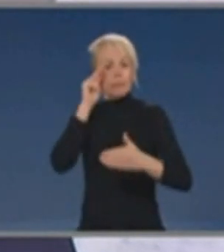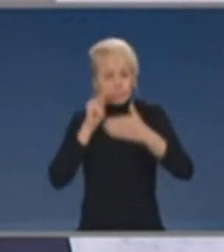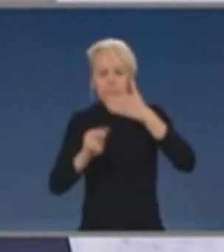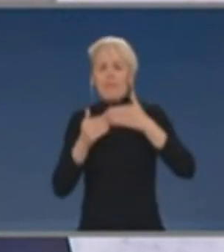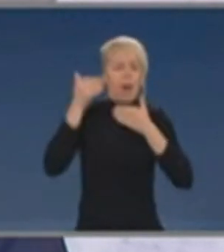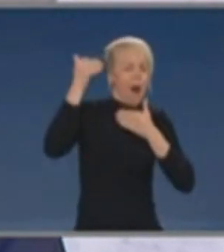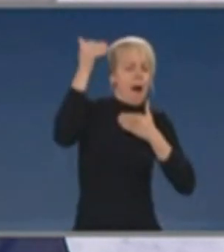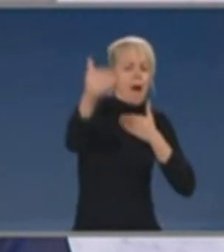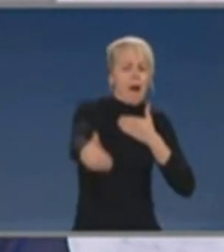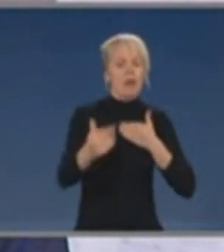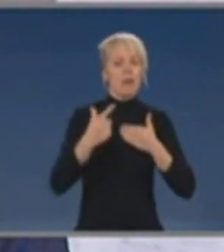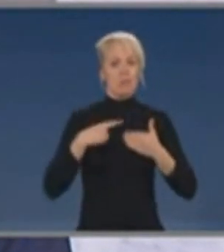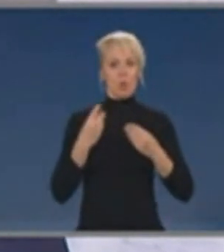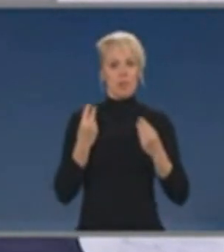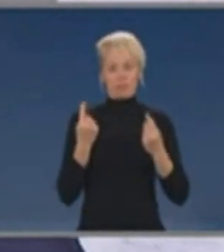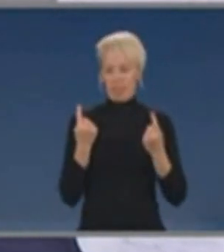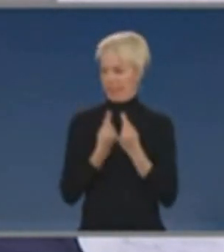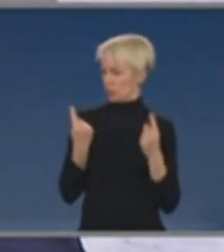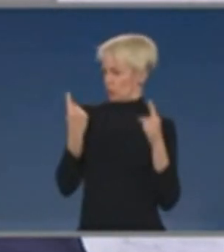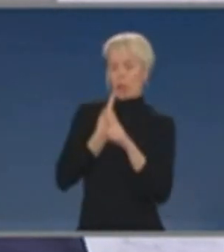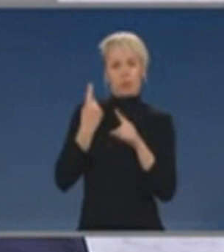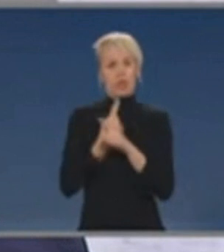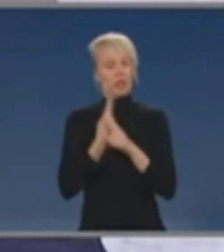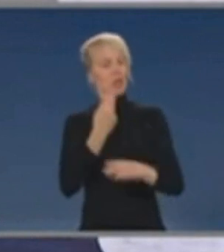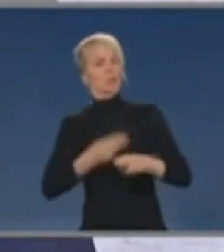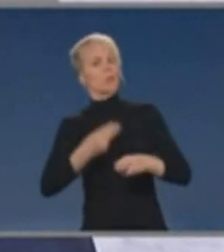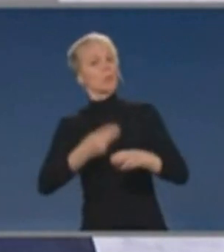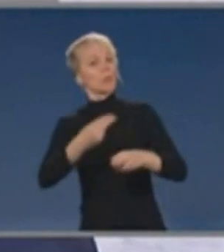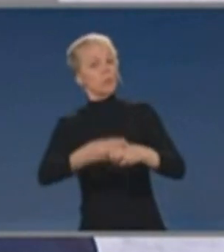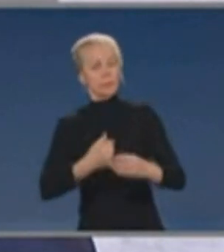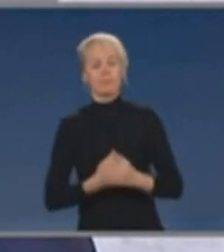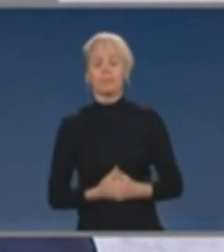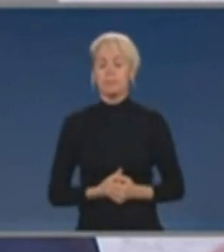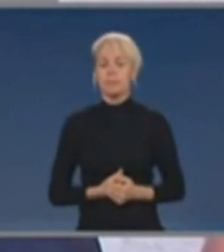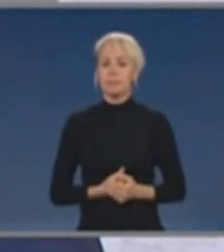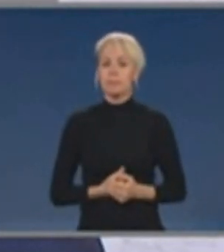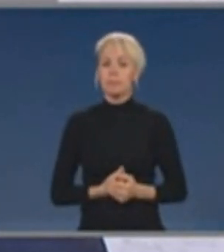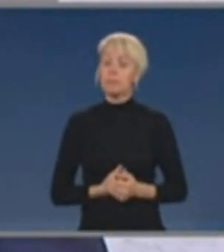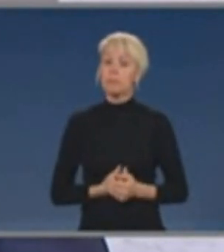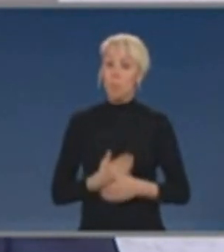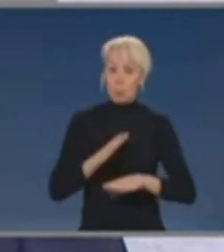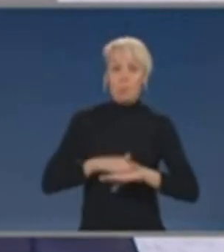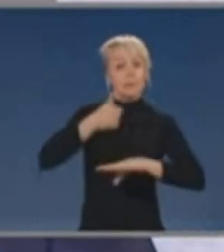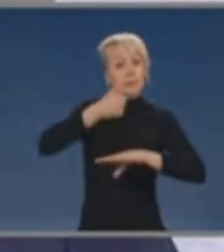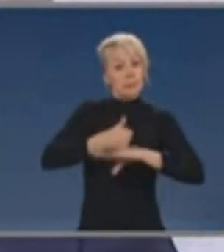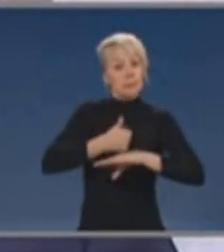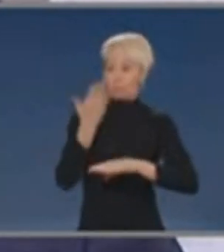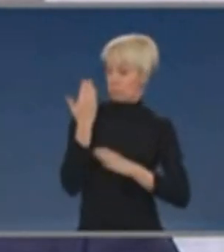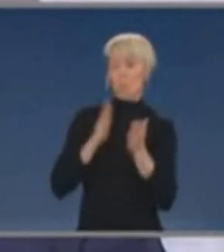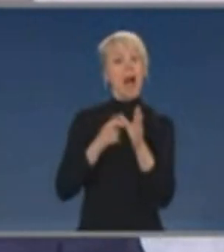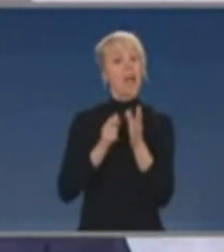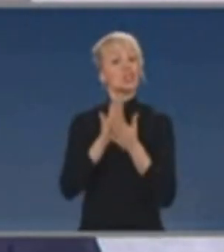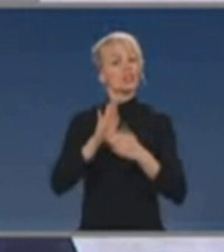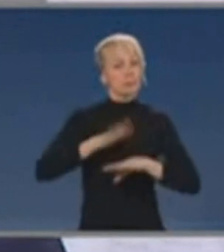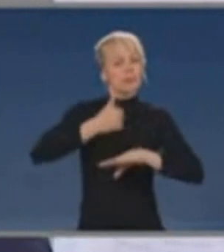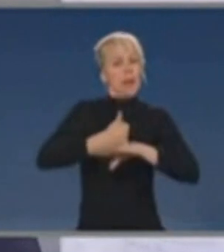of these decisions because circumstances change. And so we have those measures in place. We put in place for 6 months. That has bought us considerable